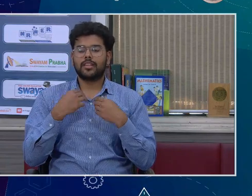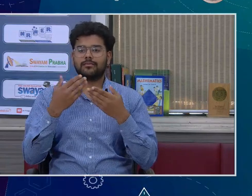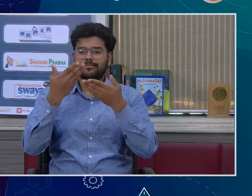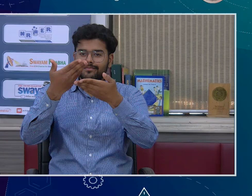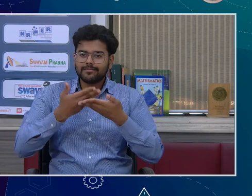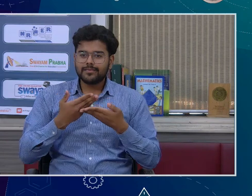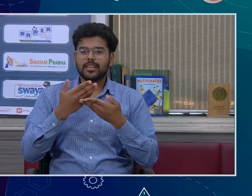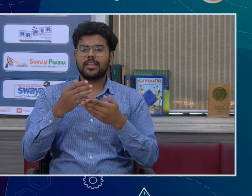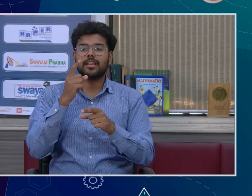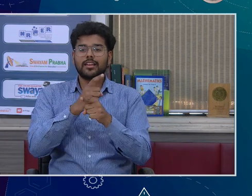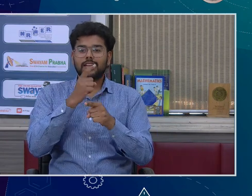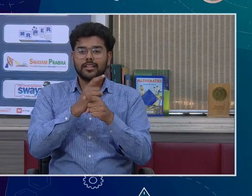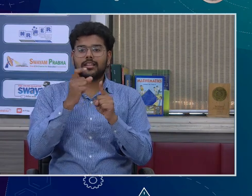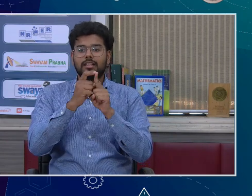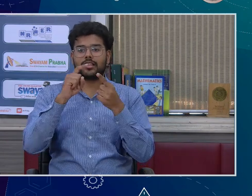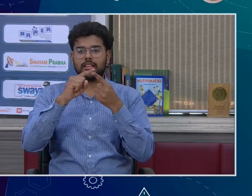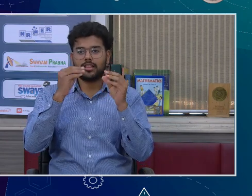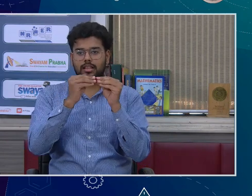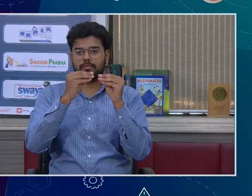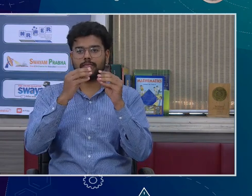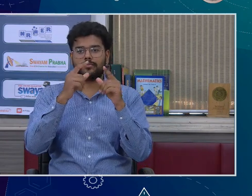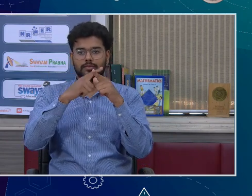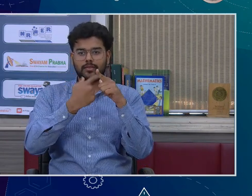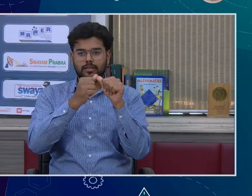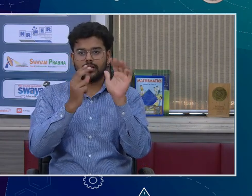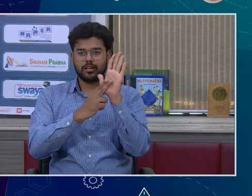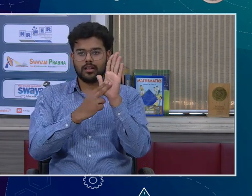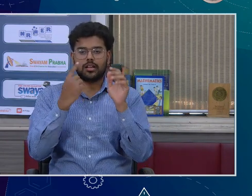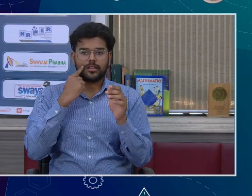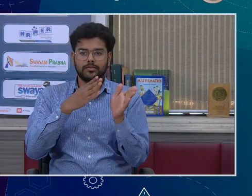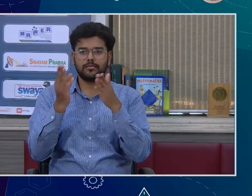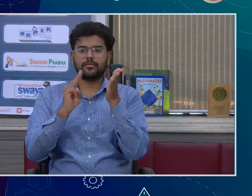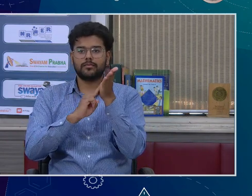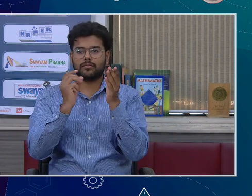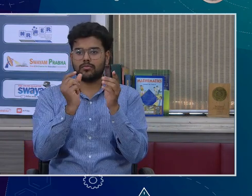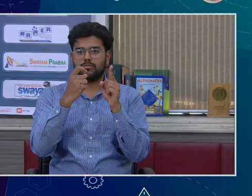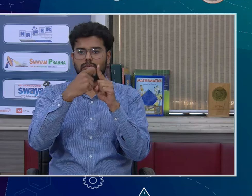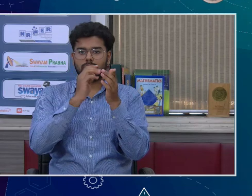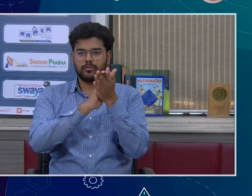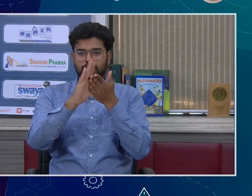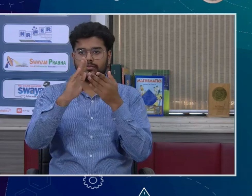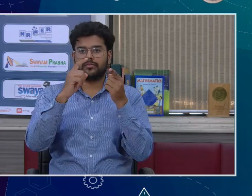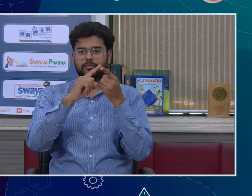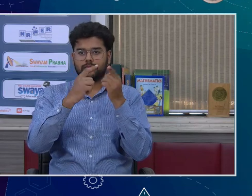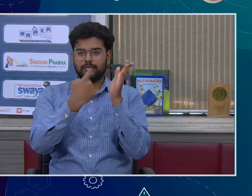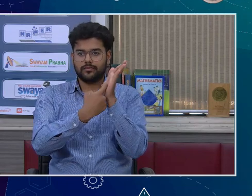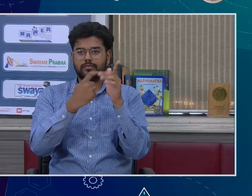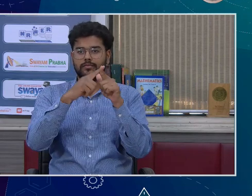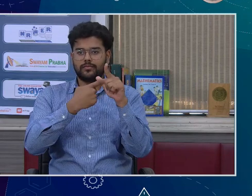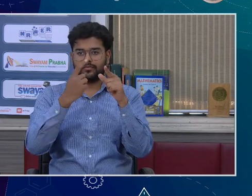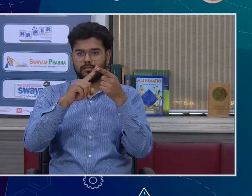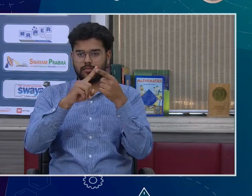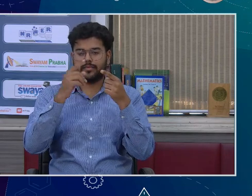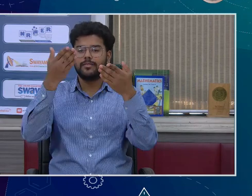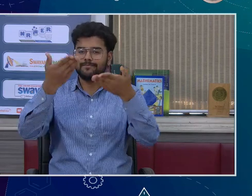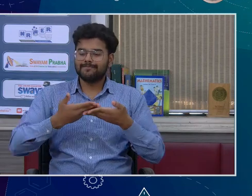invite our expert, Mrs. Devjani Mukherjee. She is a special education teacher. Devjani ji, namaskar and a very warm welcome in the session. Thank